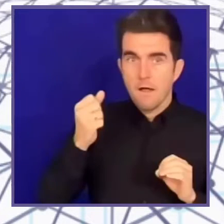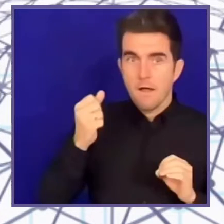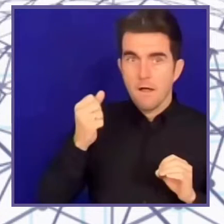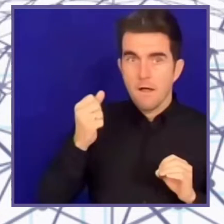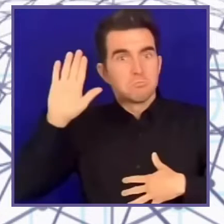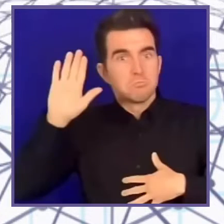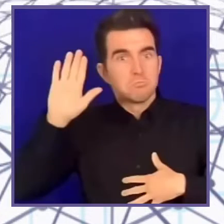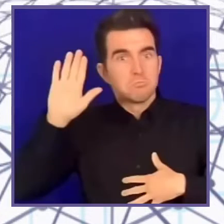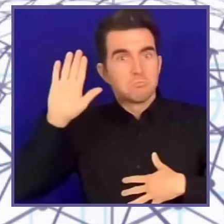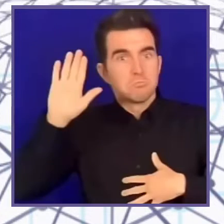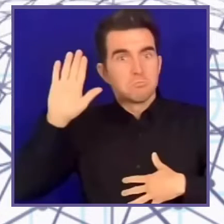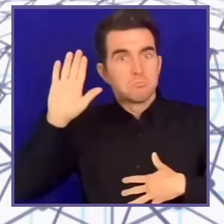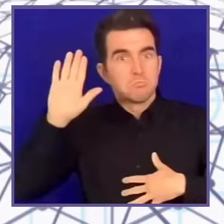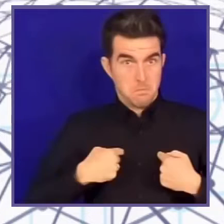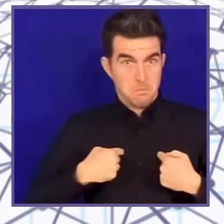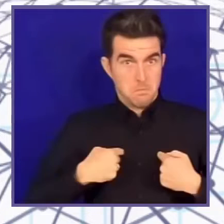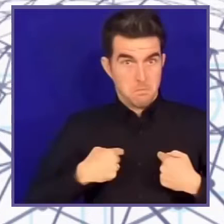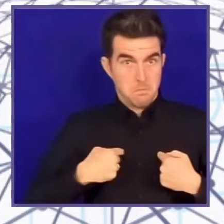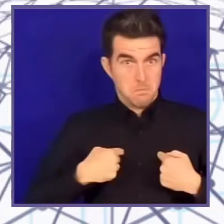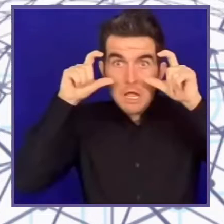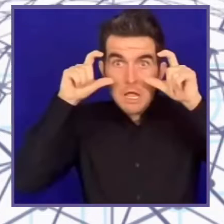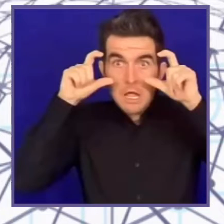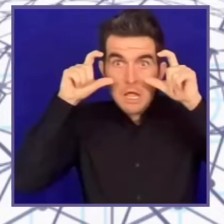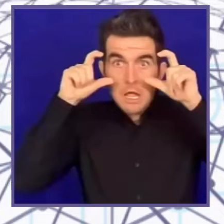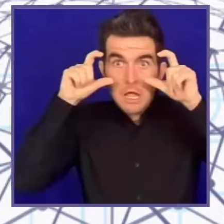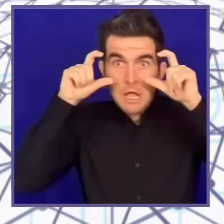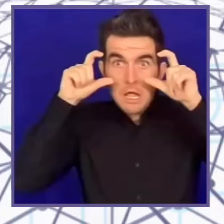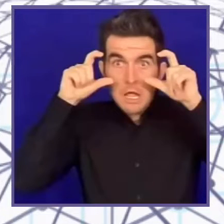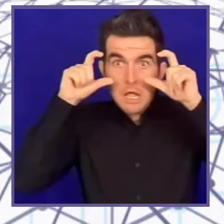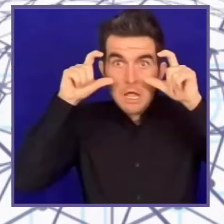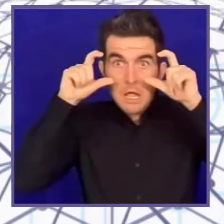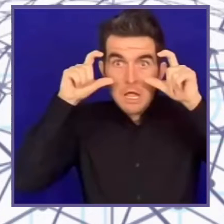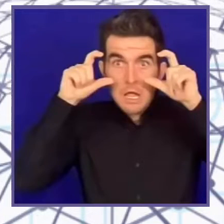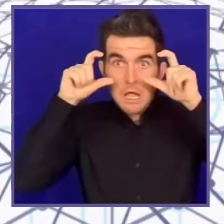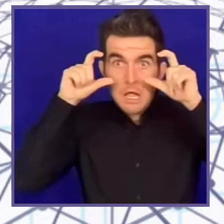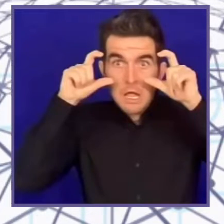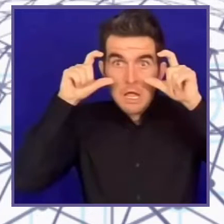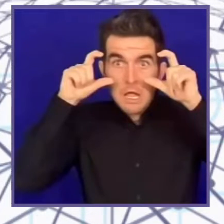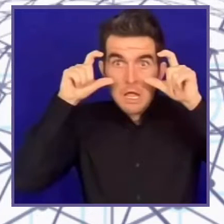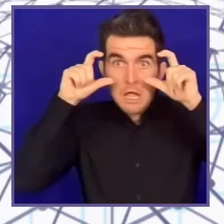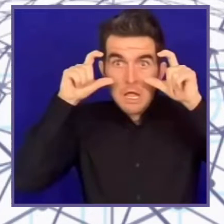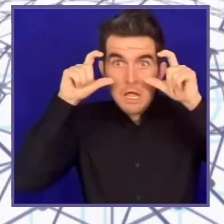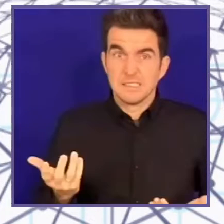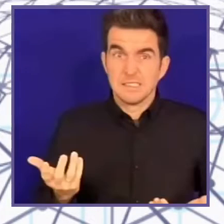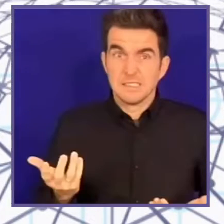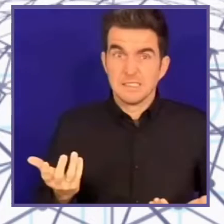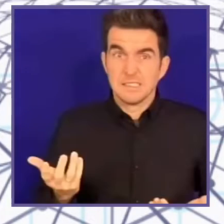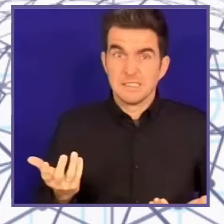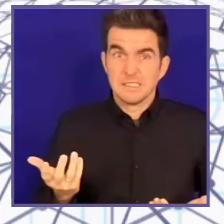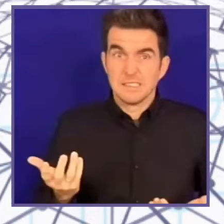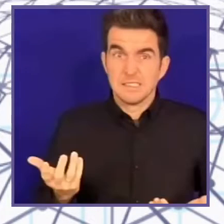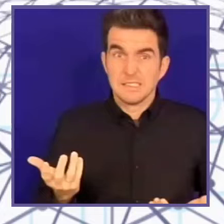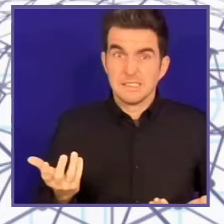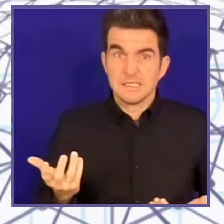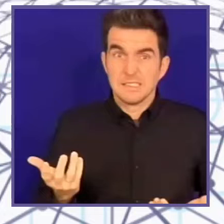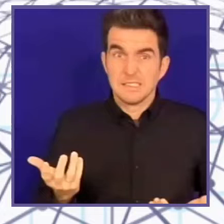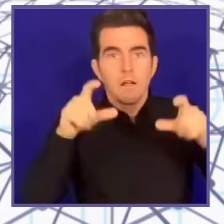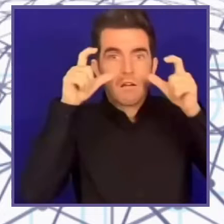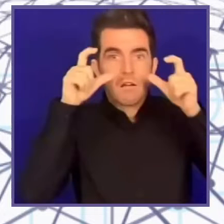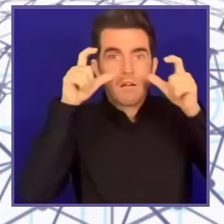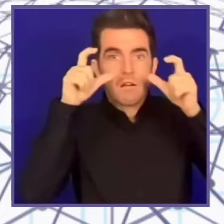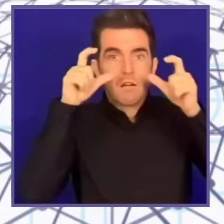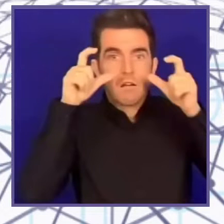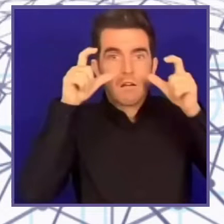because it's normalized that we think that, this is not a disability. So we need to change the idea of how we look